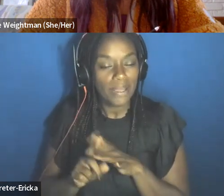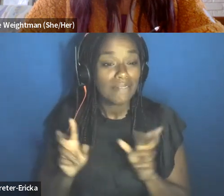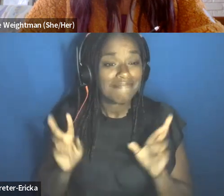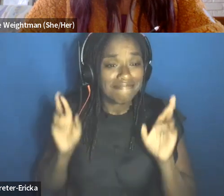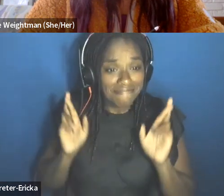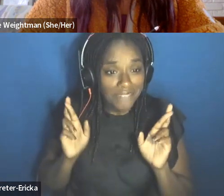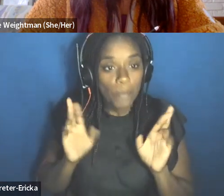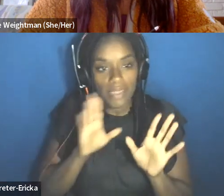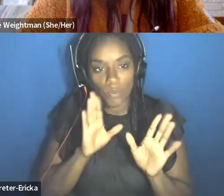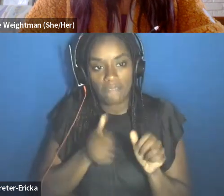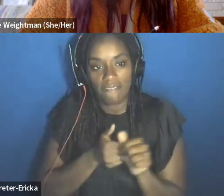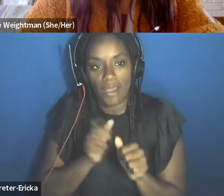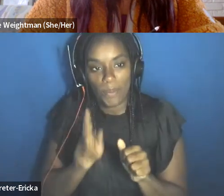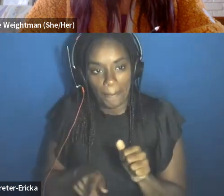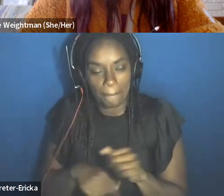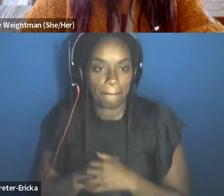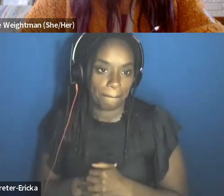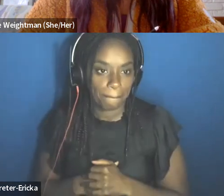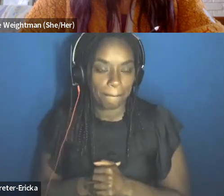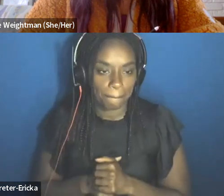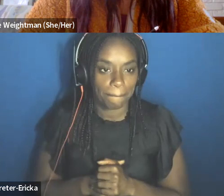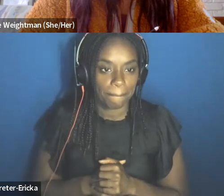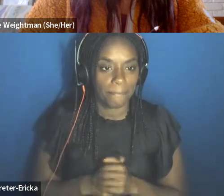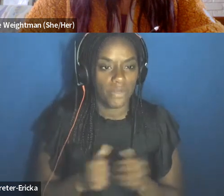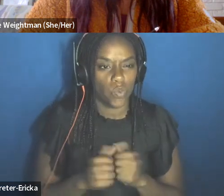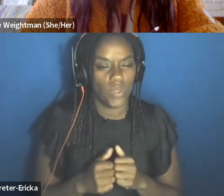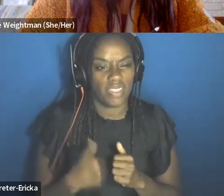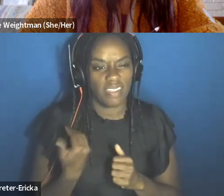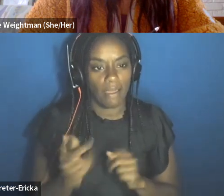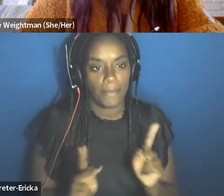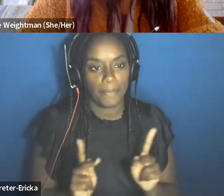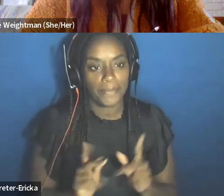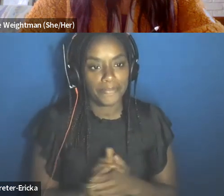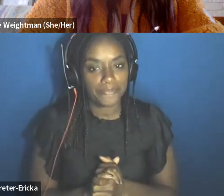would follow up with the youth that had those questions.